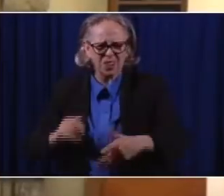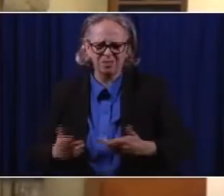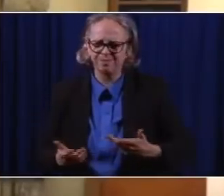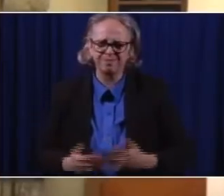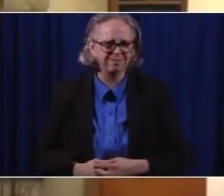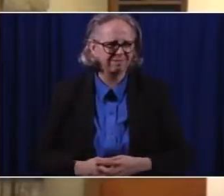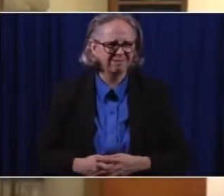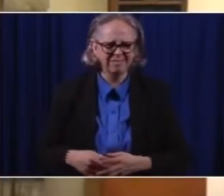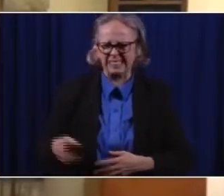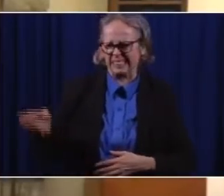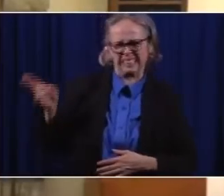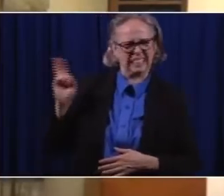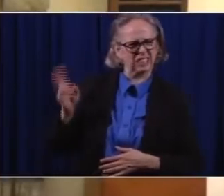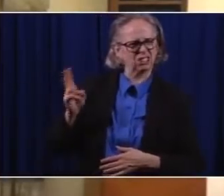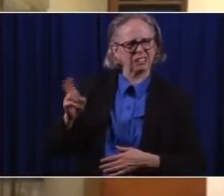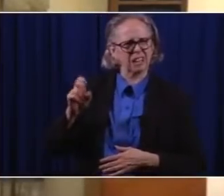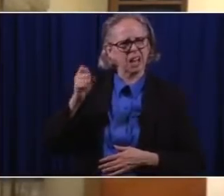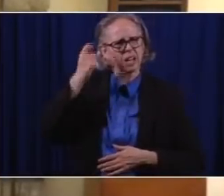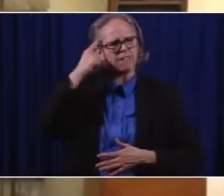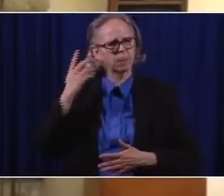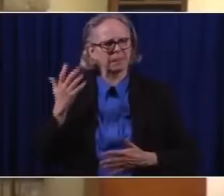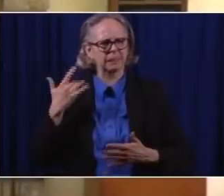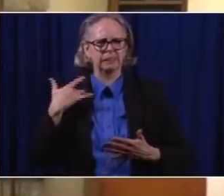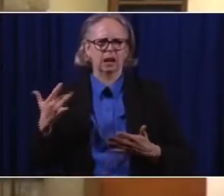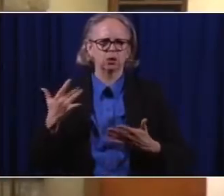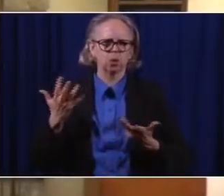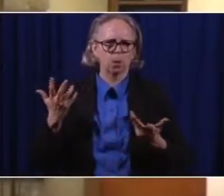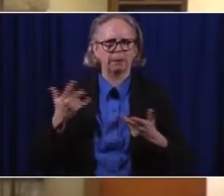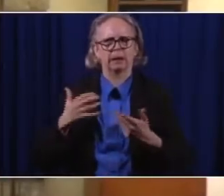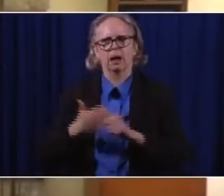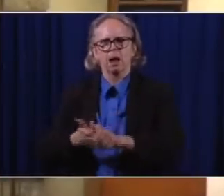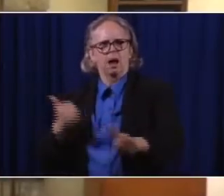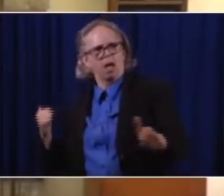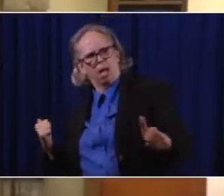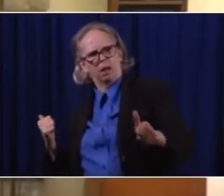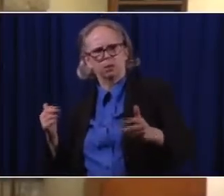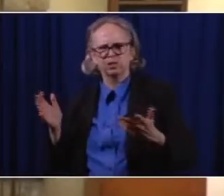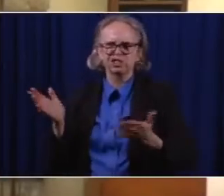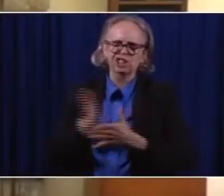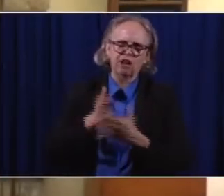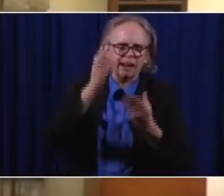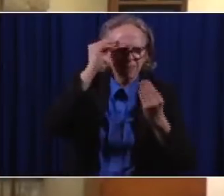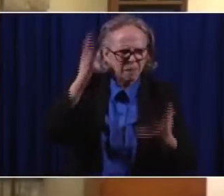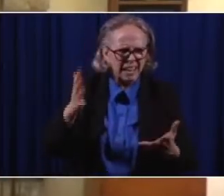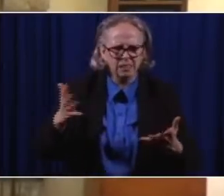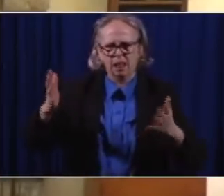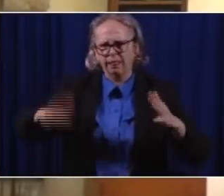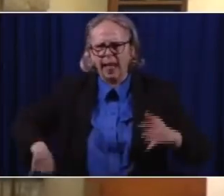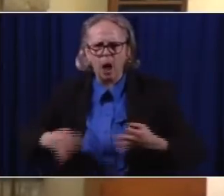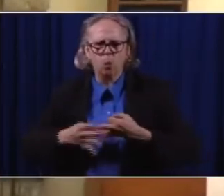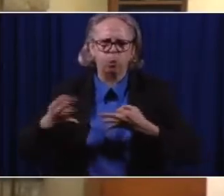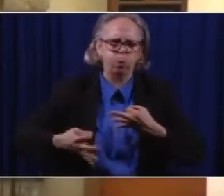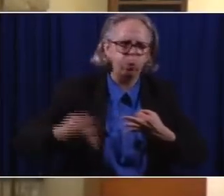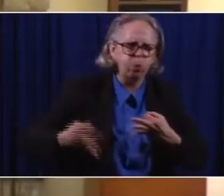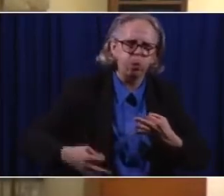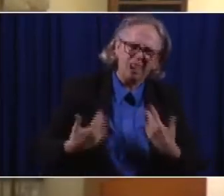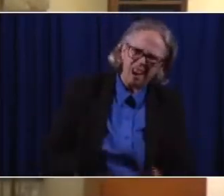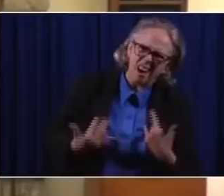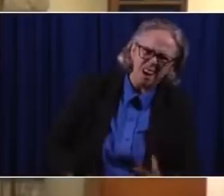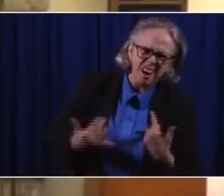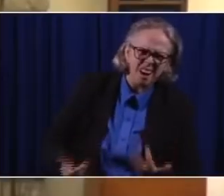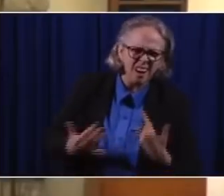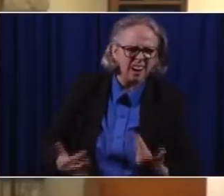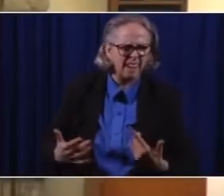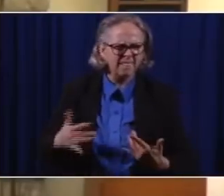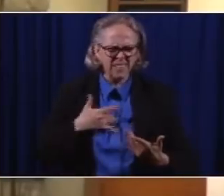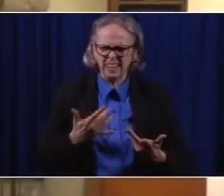don't keep up many times in regard to getting data out. And we have an obligation to get it out to the public. As you said, John,